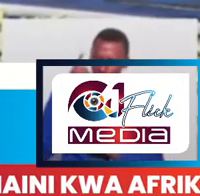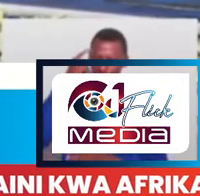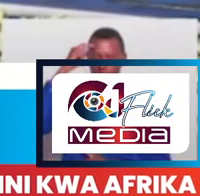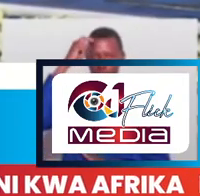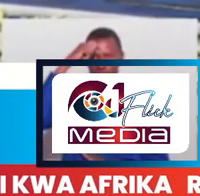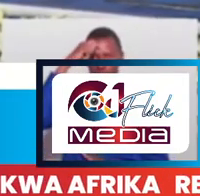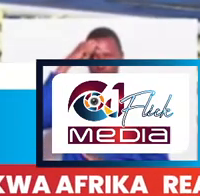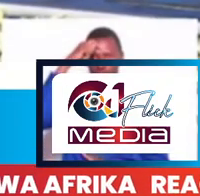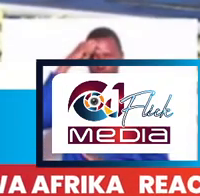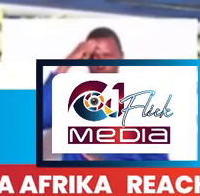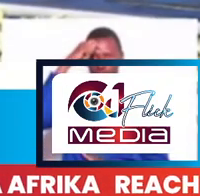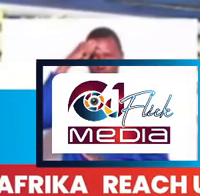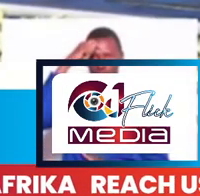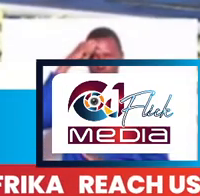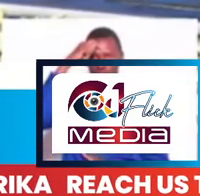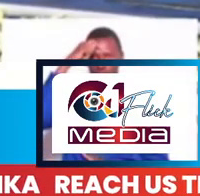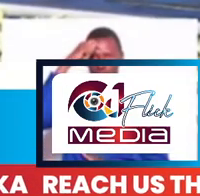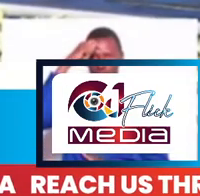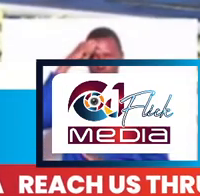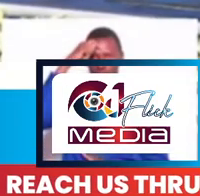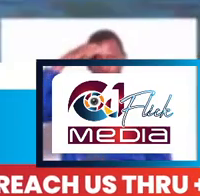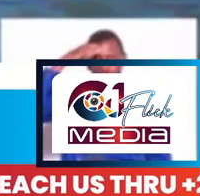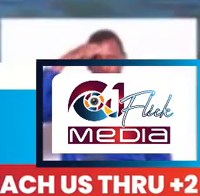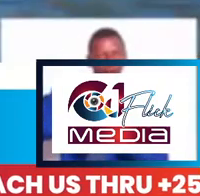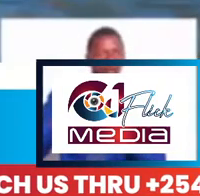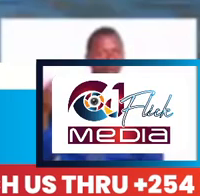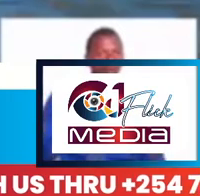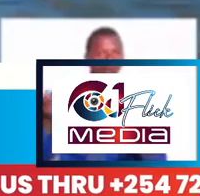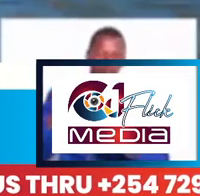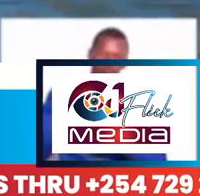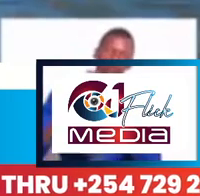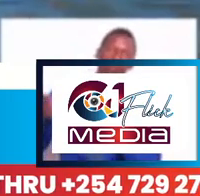true wisdom comes from God. Hallelujah.